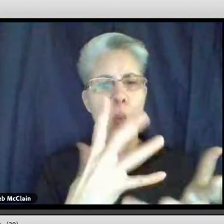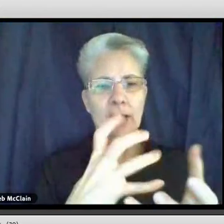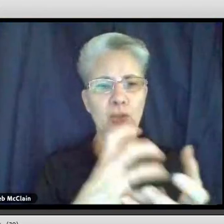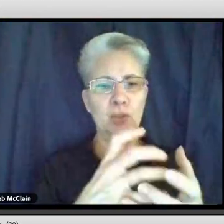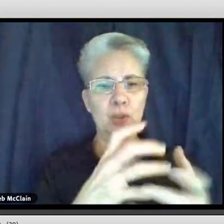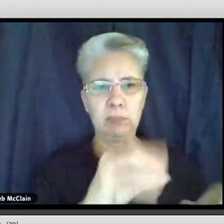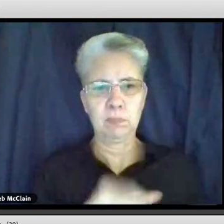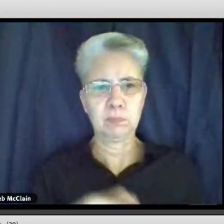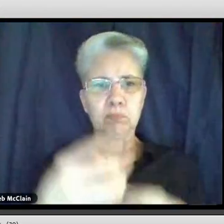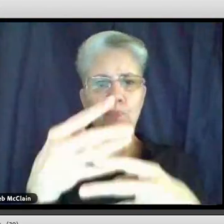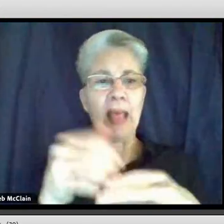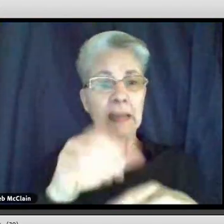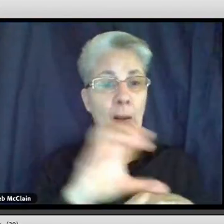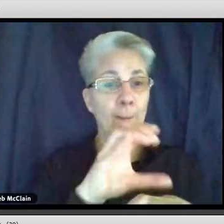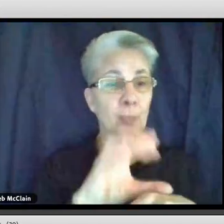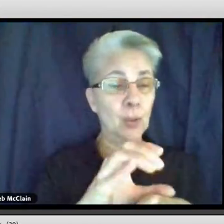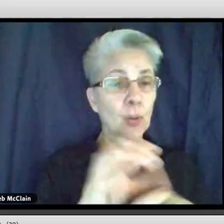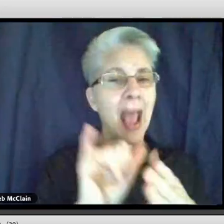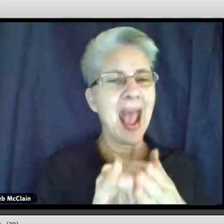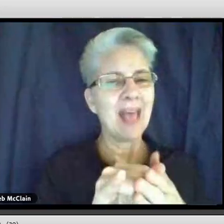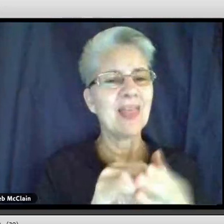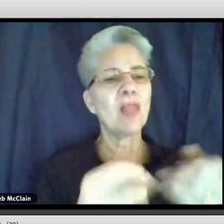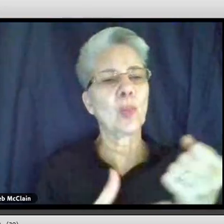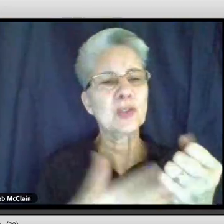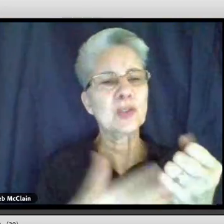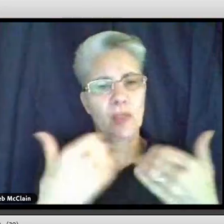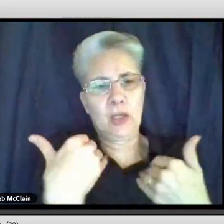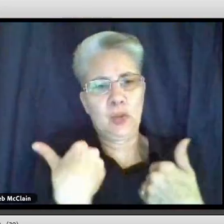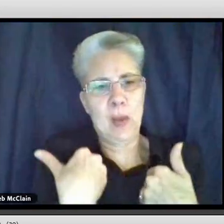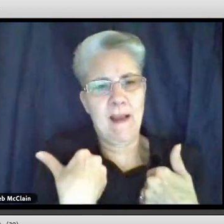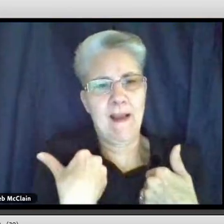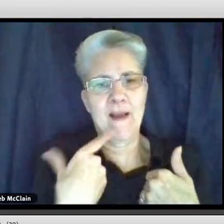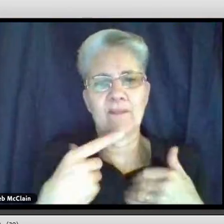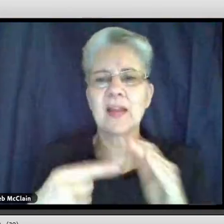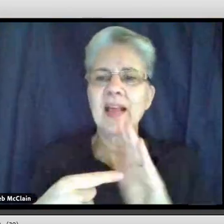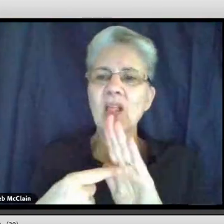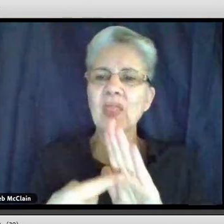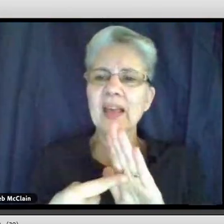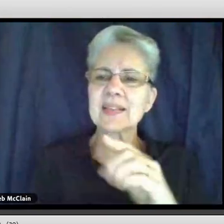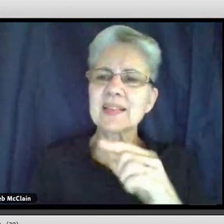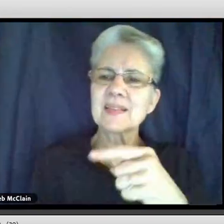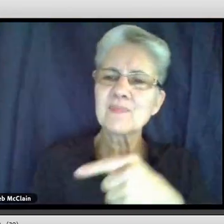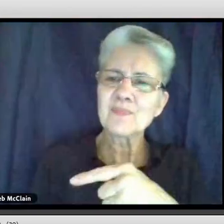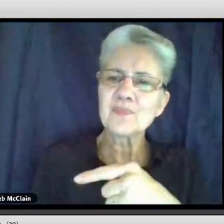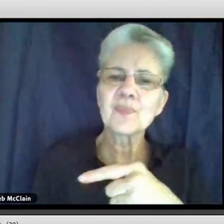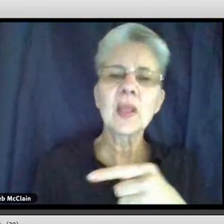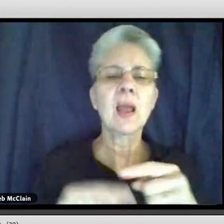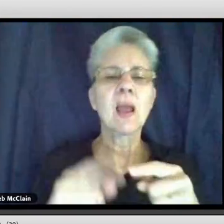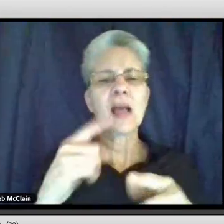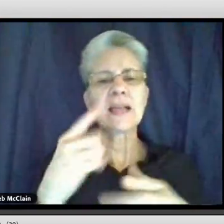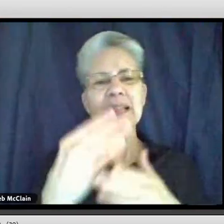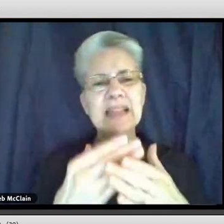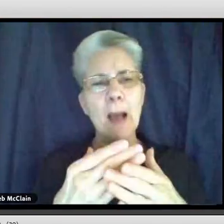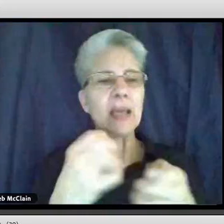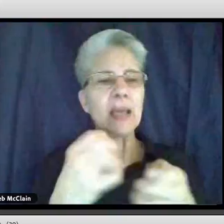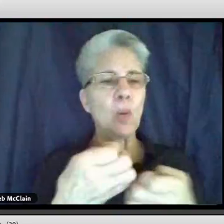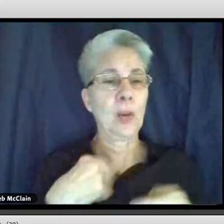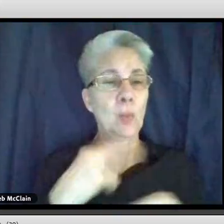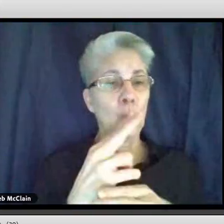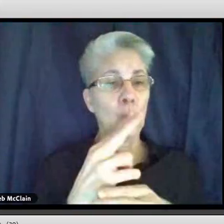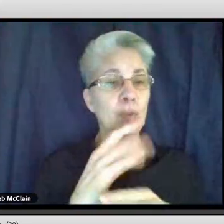also the resources that you have to digitize with. So this photo collage is showing some of the digitization equipment we use here